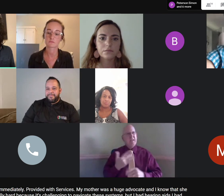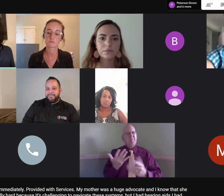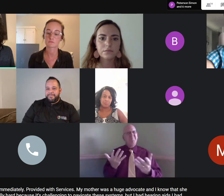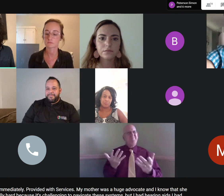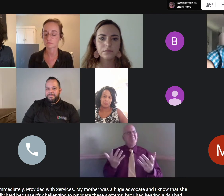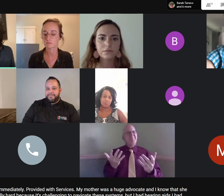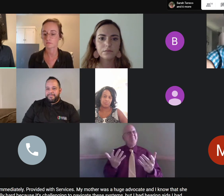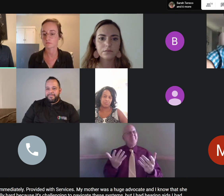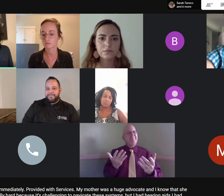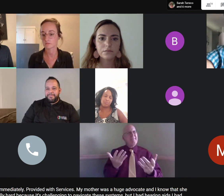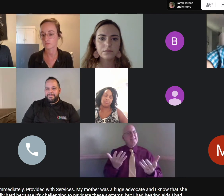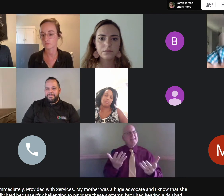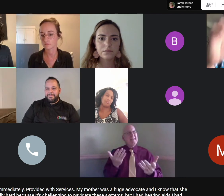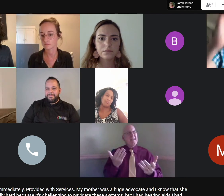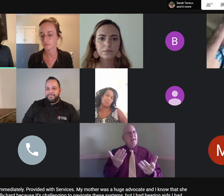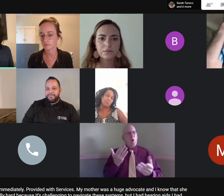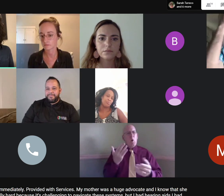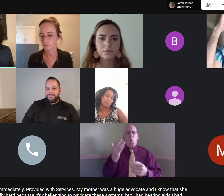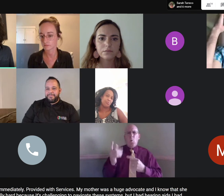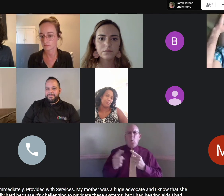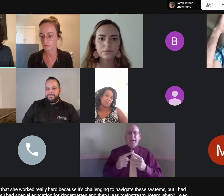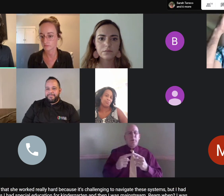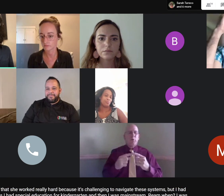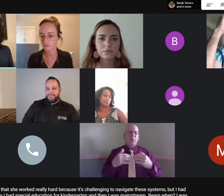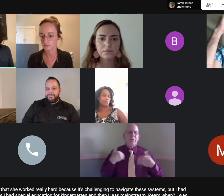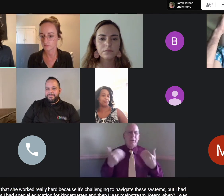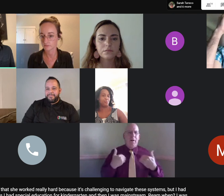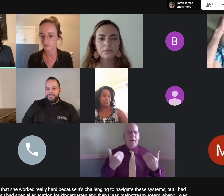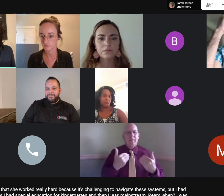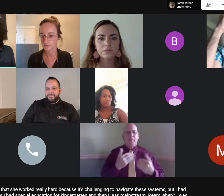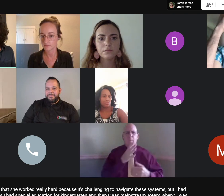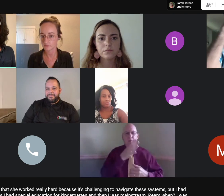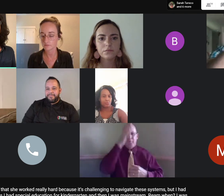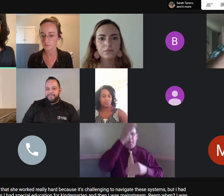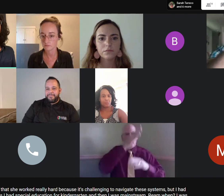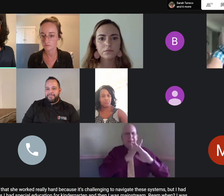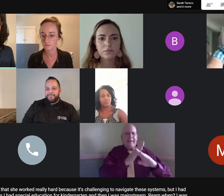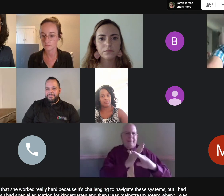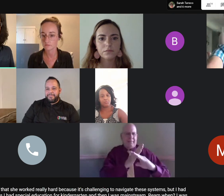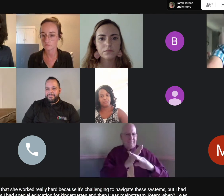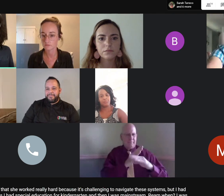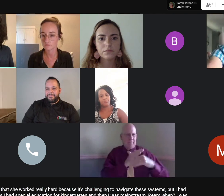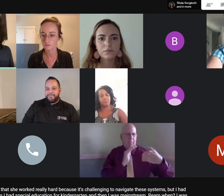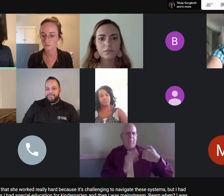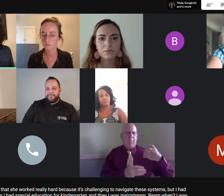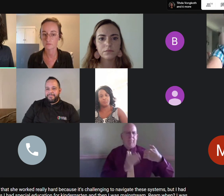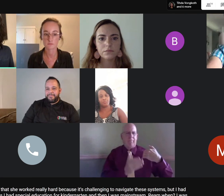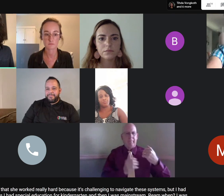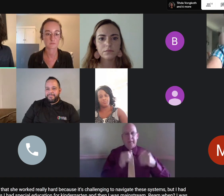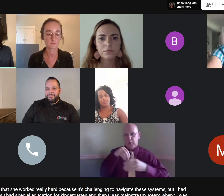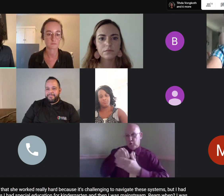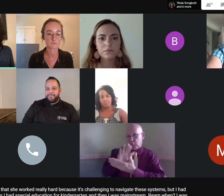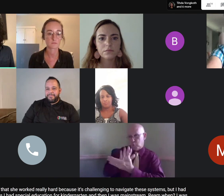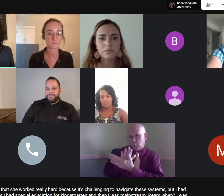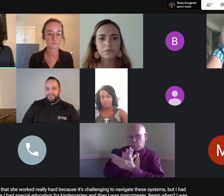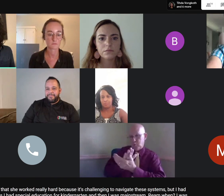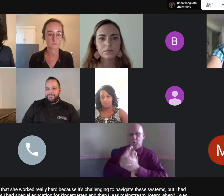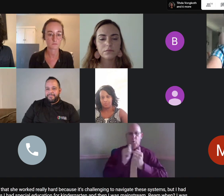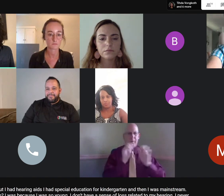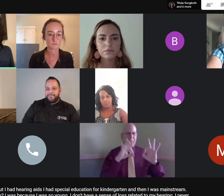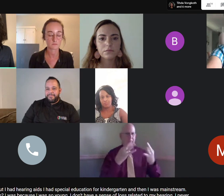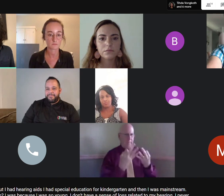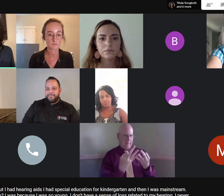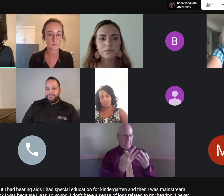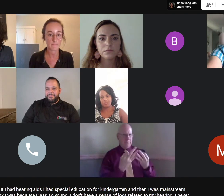I think, especially as a kid, you're sheltered as well because you're just mainly in school and with your family. But as you're an adult in the